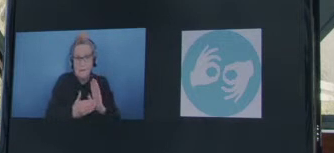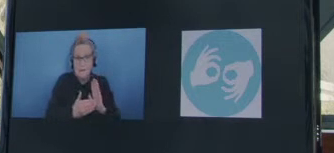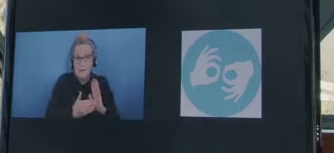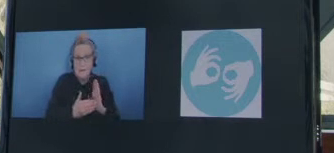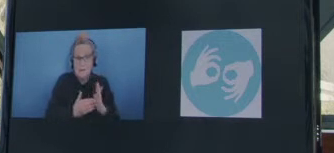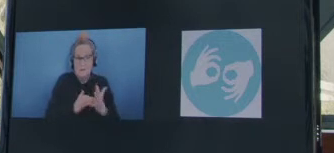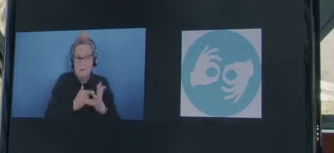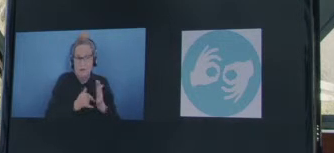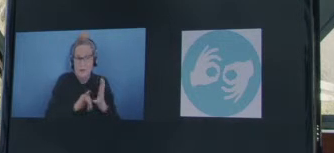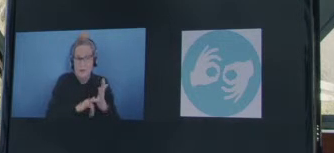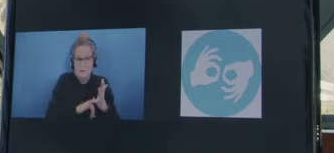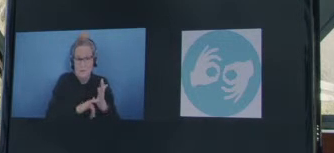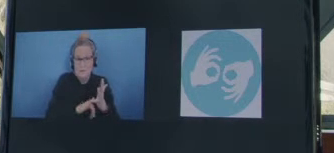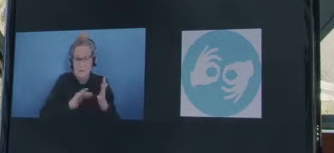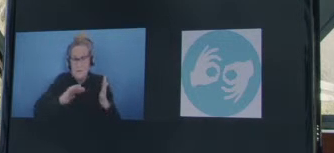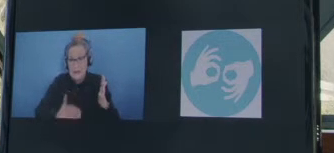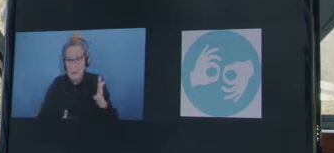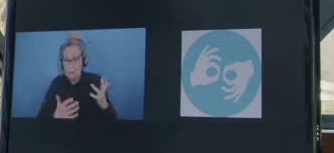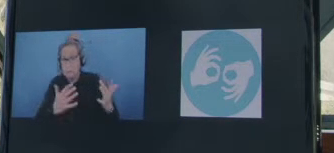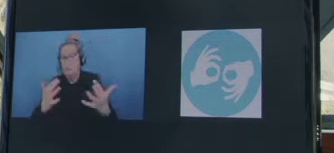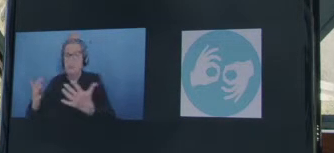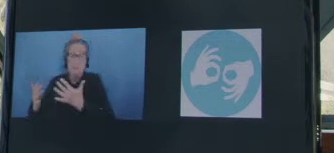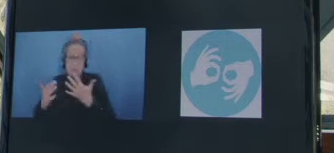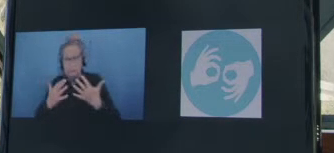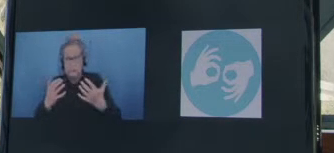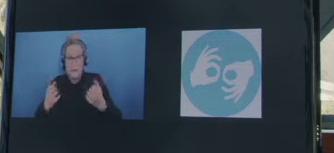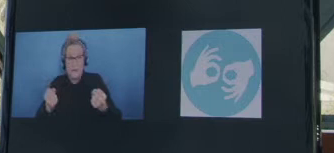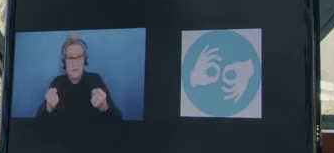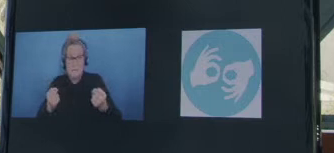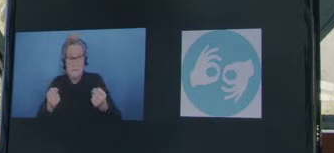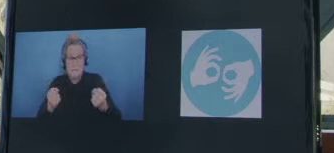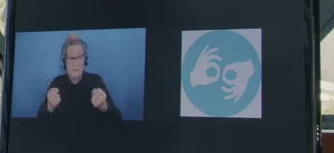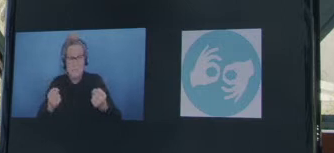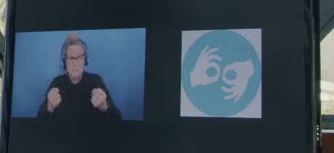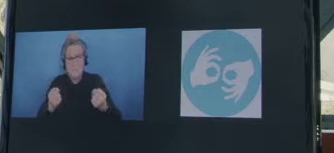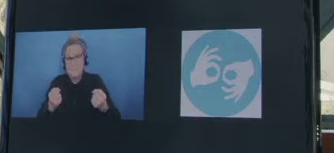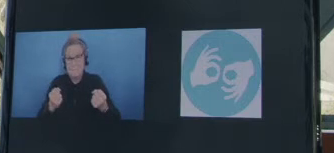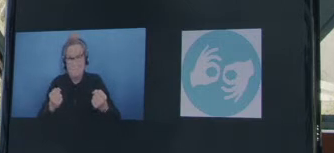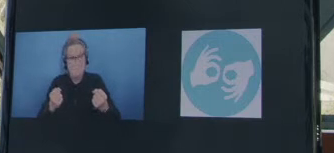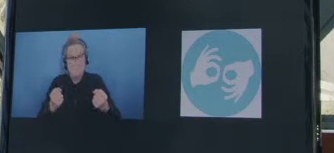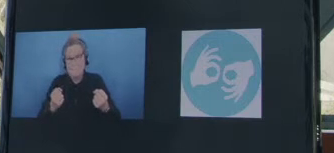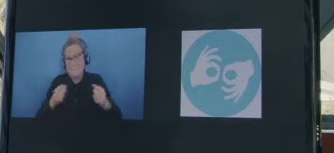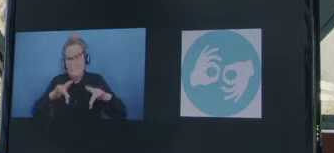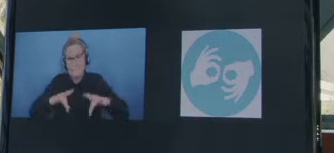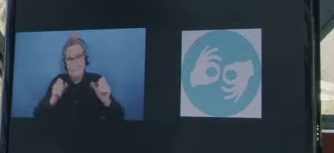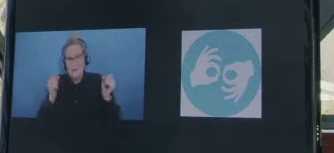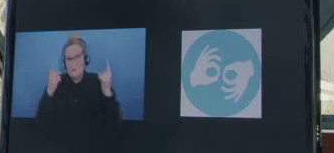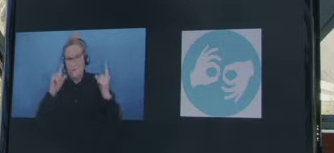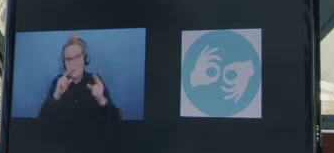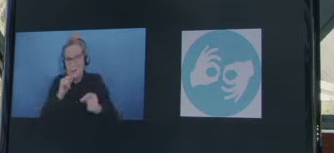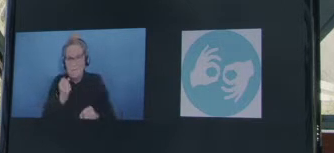of agricultural stock. We have not even begun to understand the capacity of the materials we can produce.